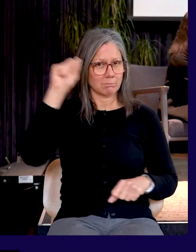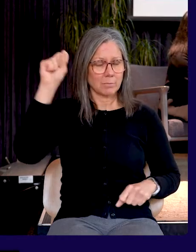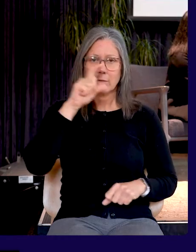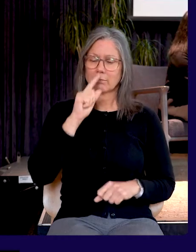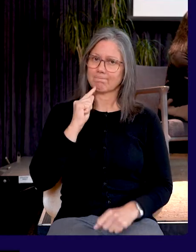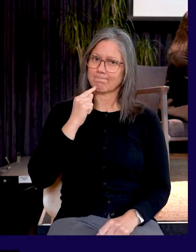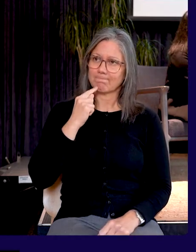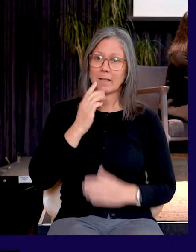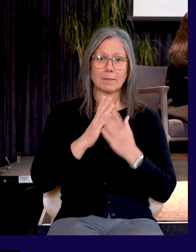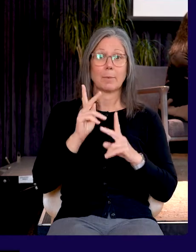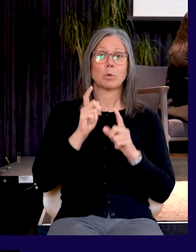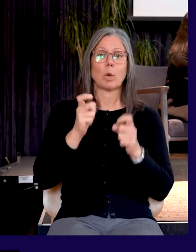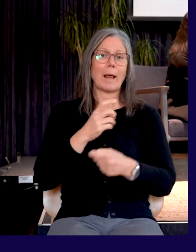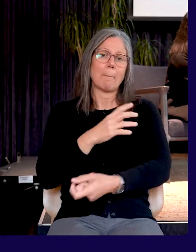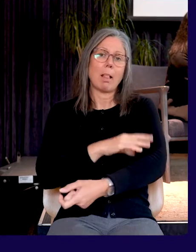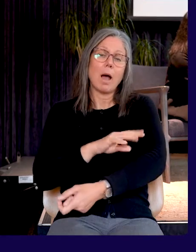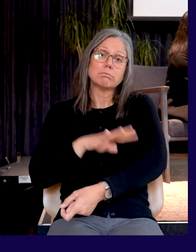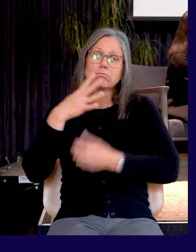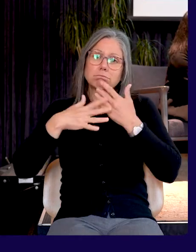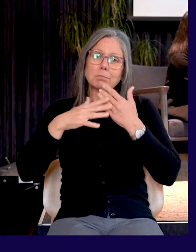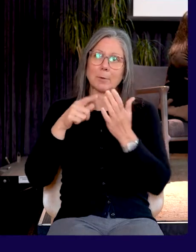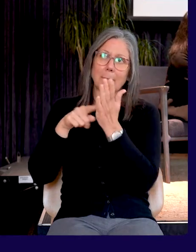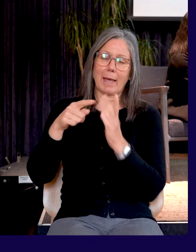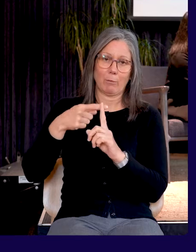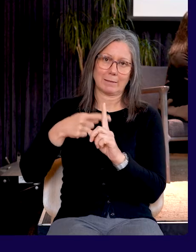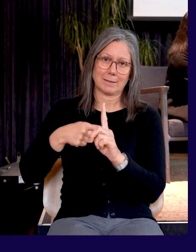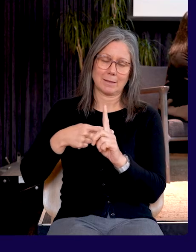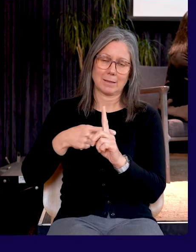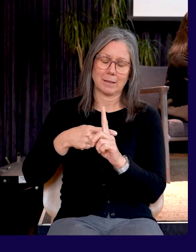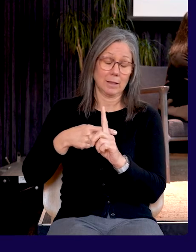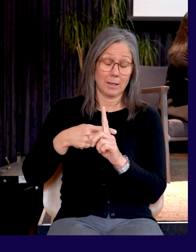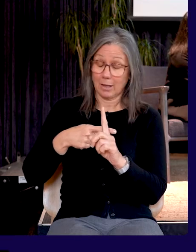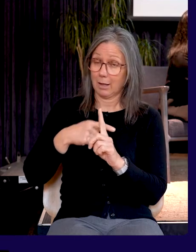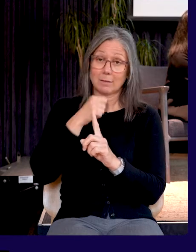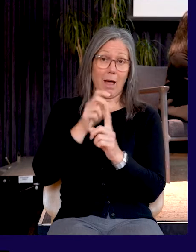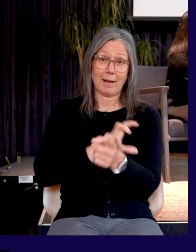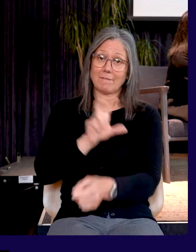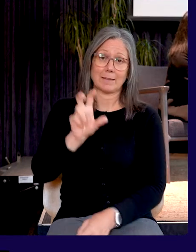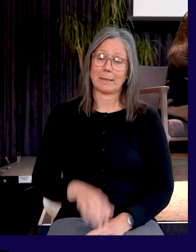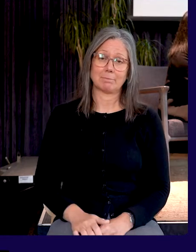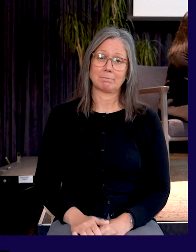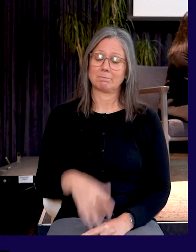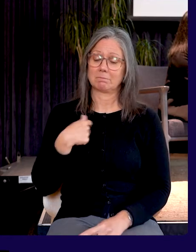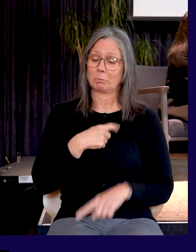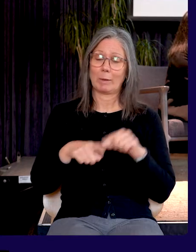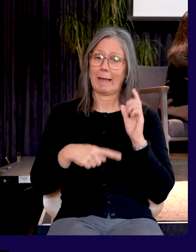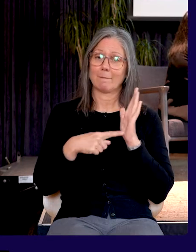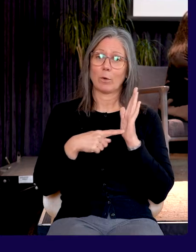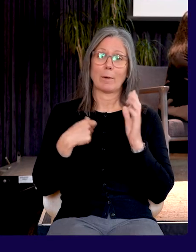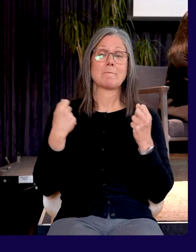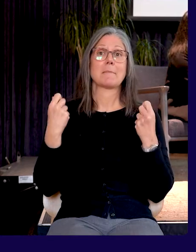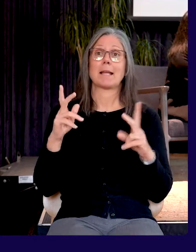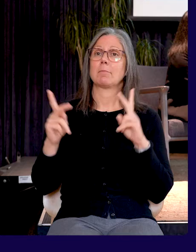Some people are donating their blood plasma to pay for rent. Like, that's not an investment. We cannot afford to have that many